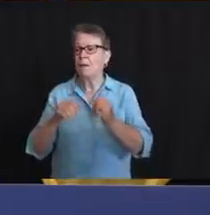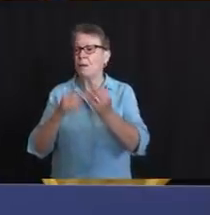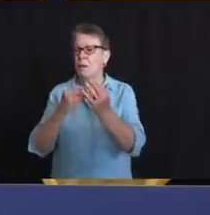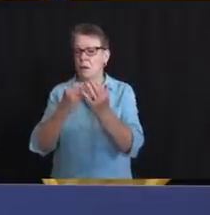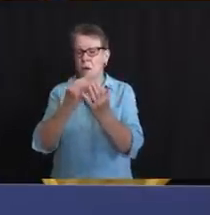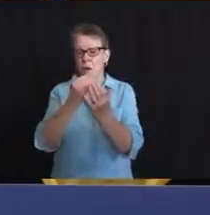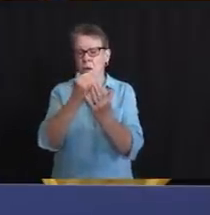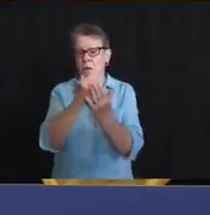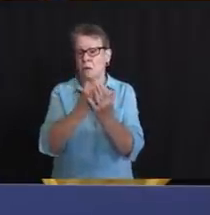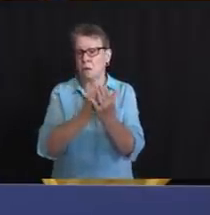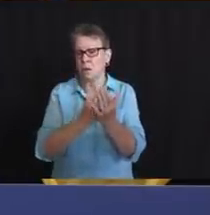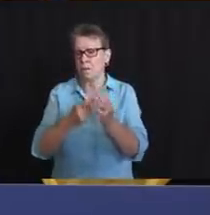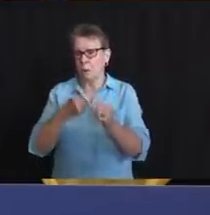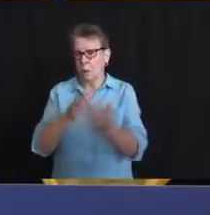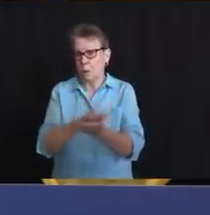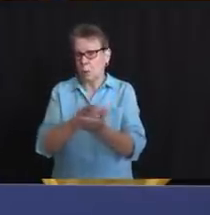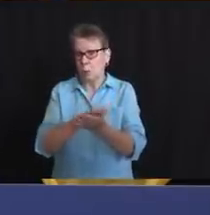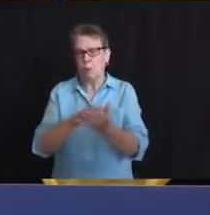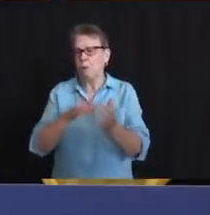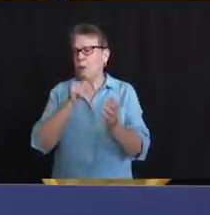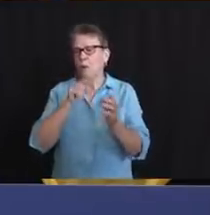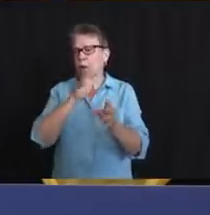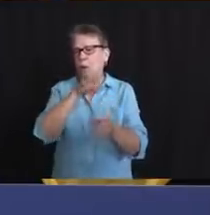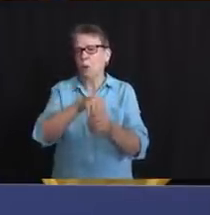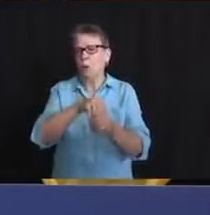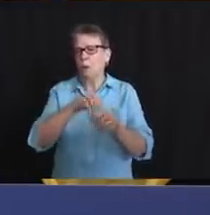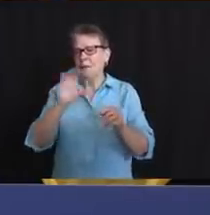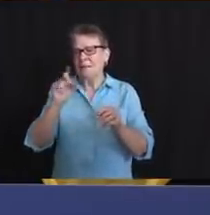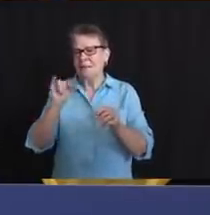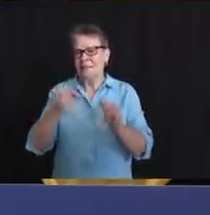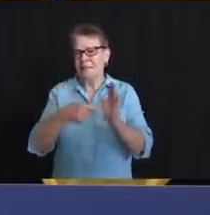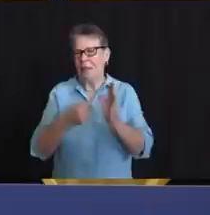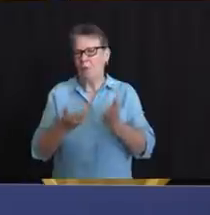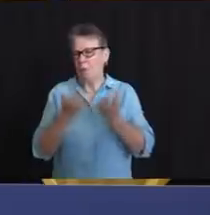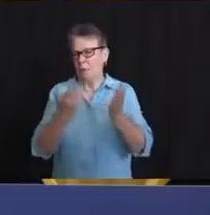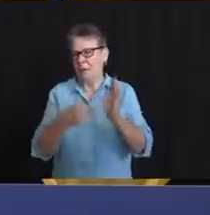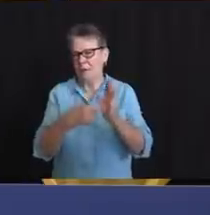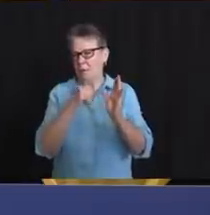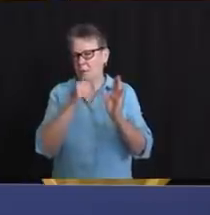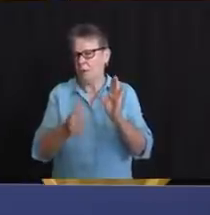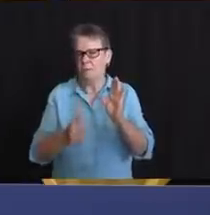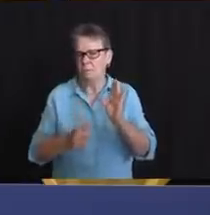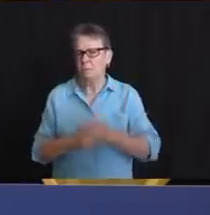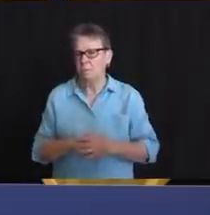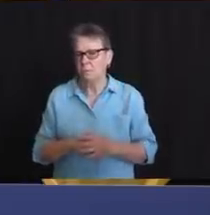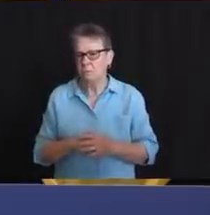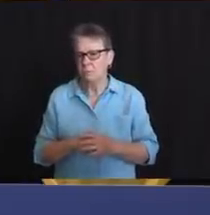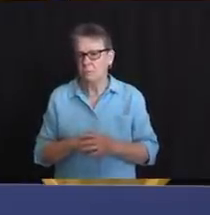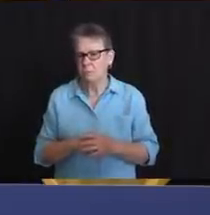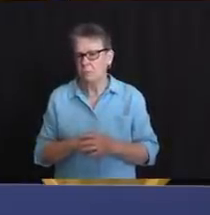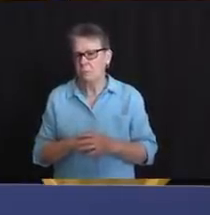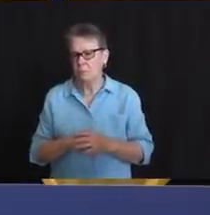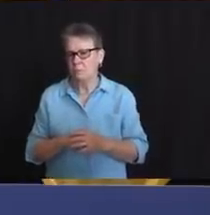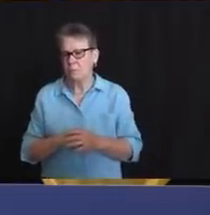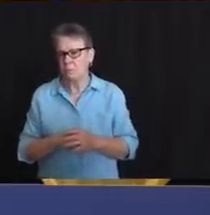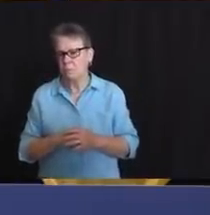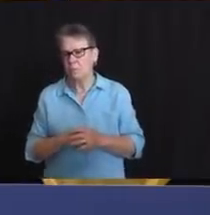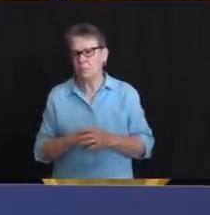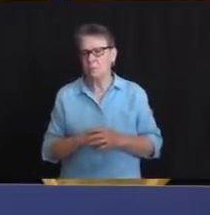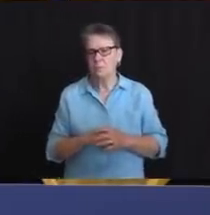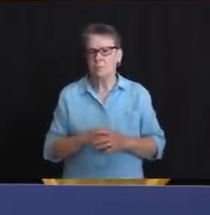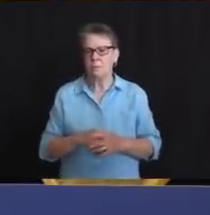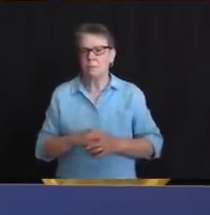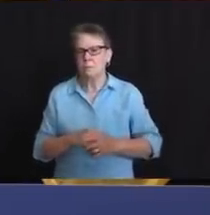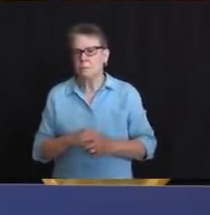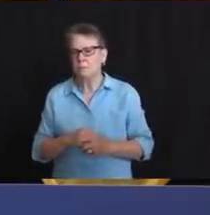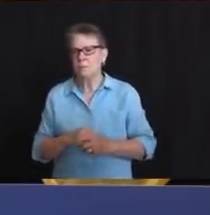Catherine, I think too early to say specifically what this, I mean, there are big buckets, state, local, schools,